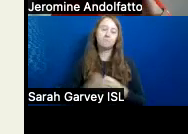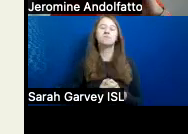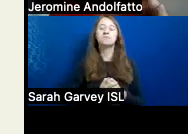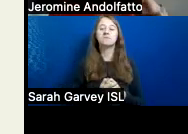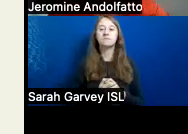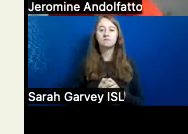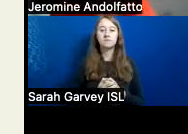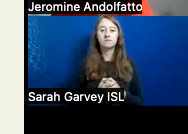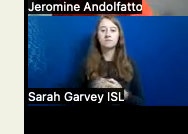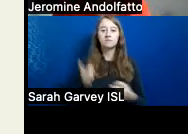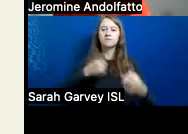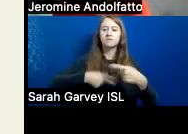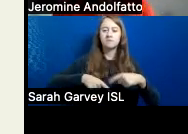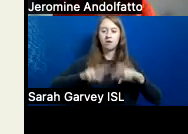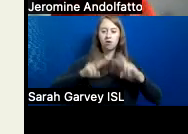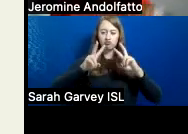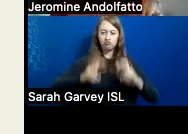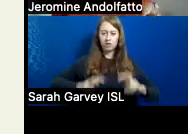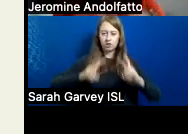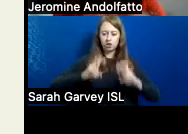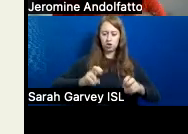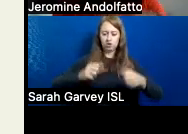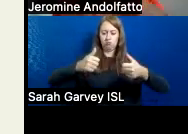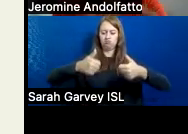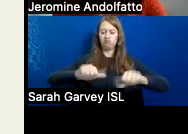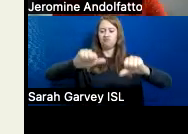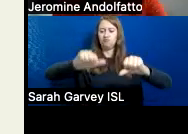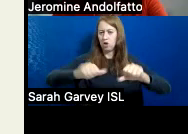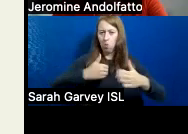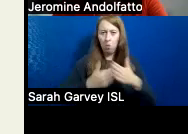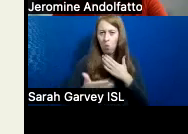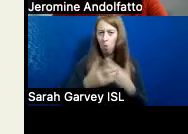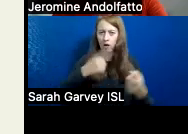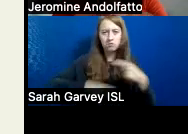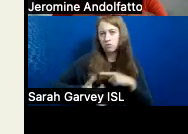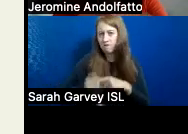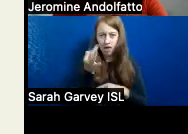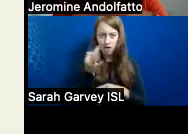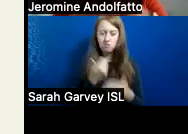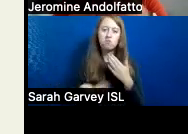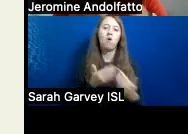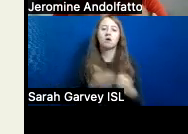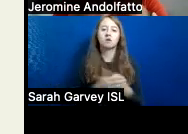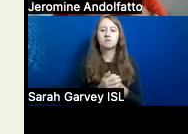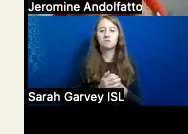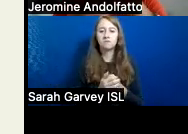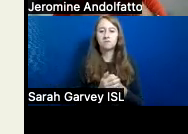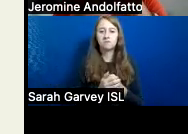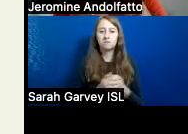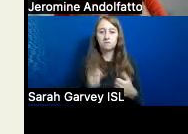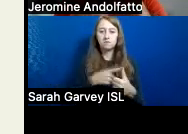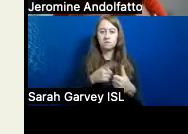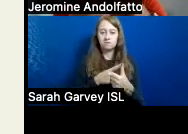So our key findings now. So what we found is that there is scope for ambitious